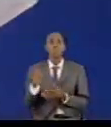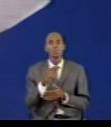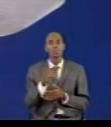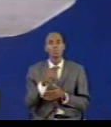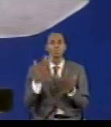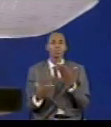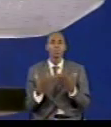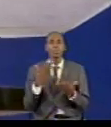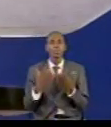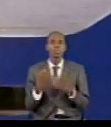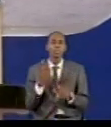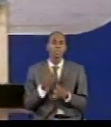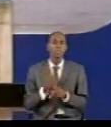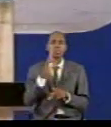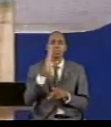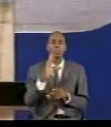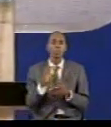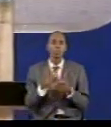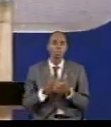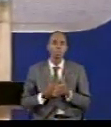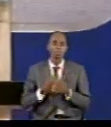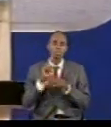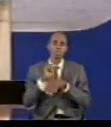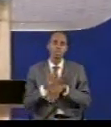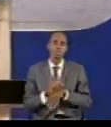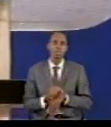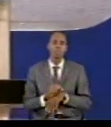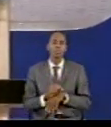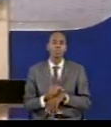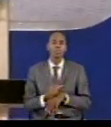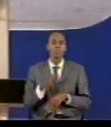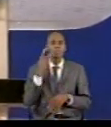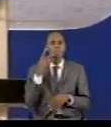own tradition. It tells us